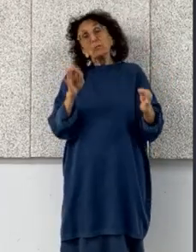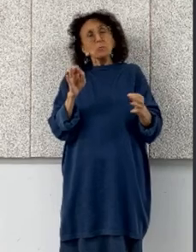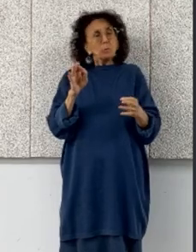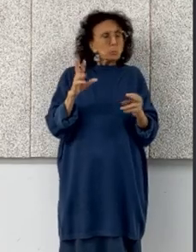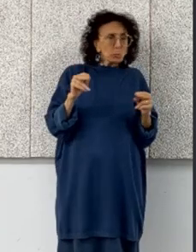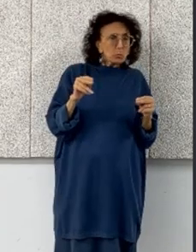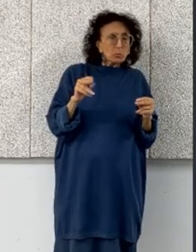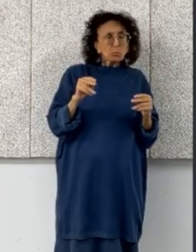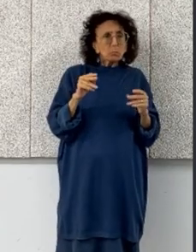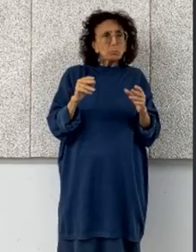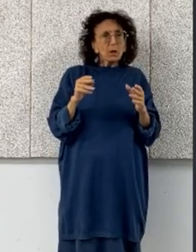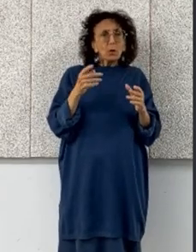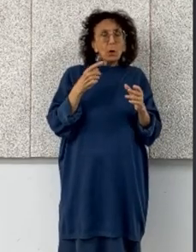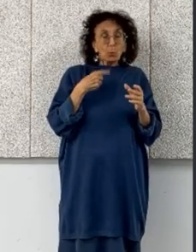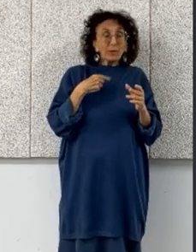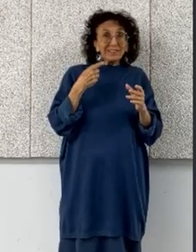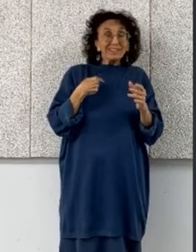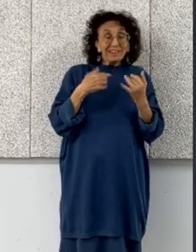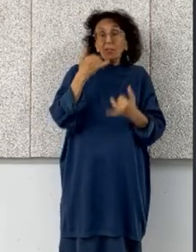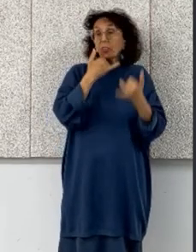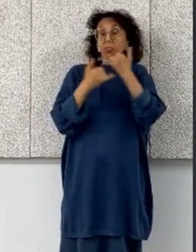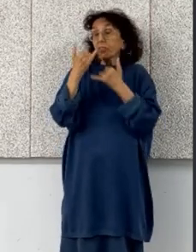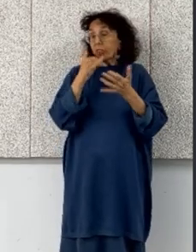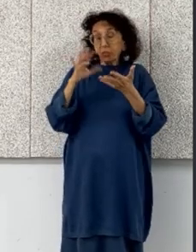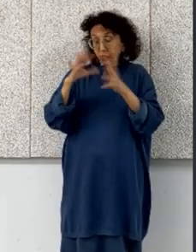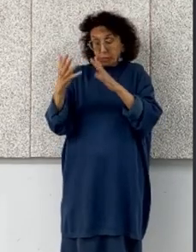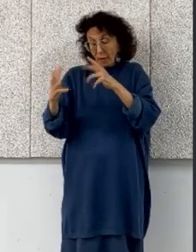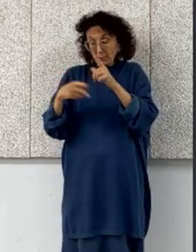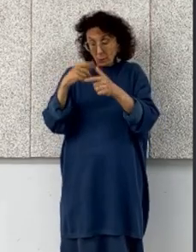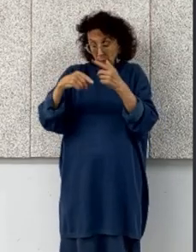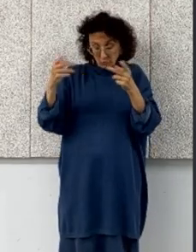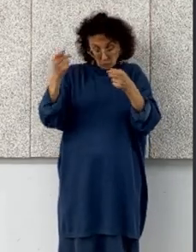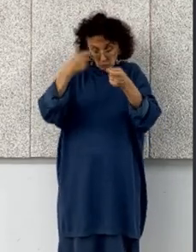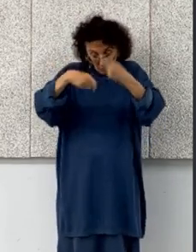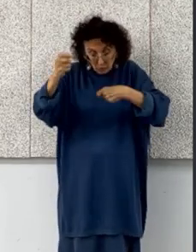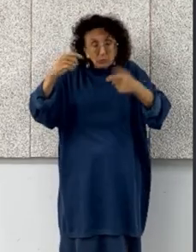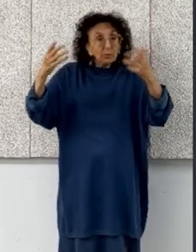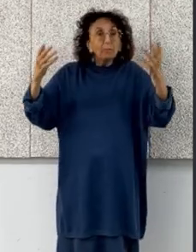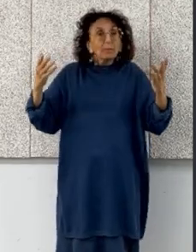And we've messed this up, and then we've figured out how to overhaul it.